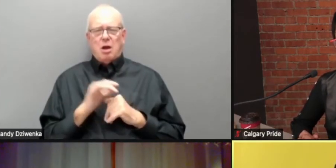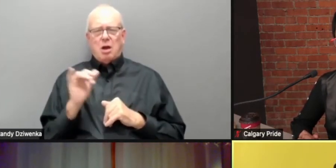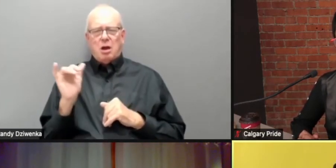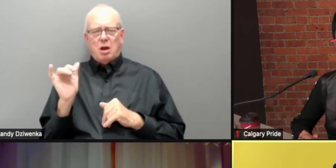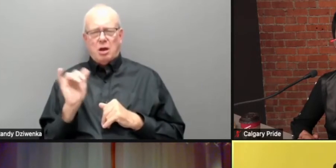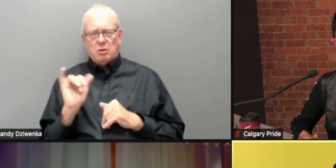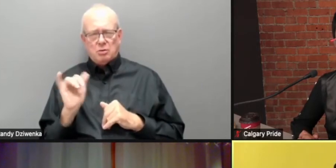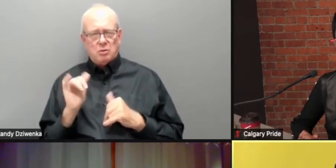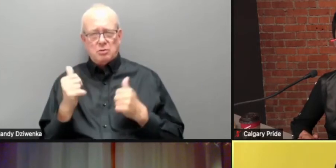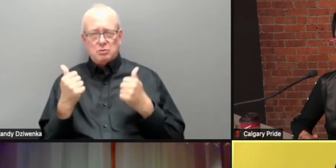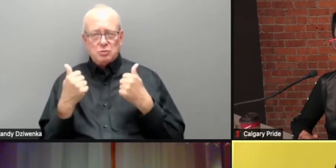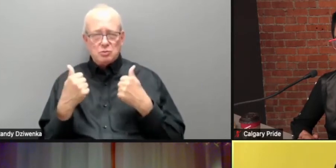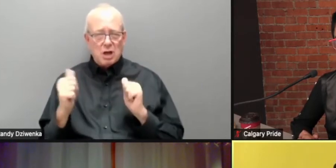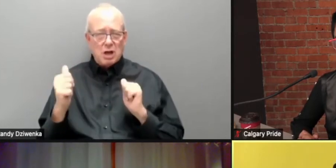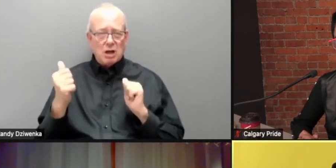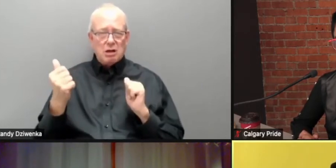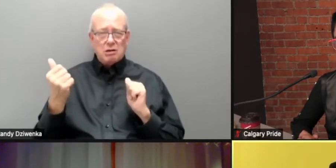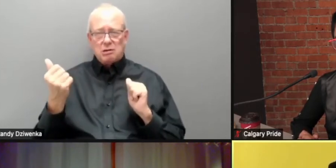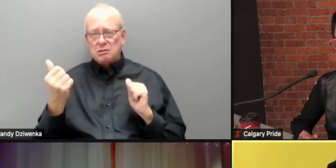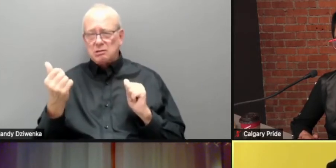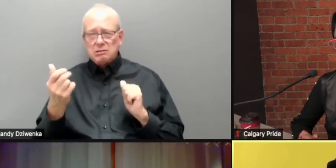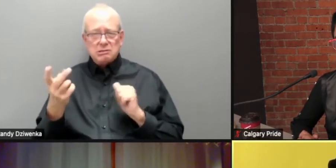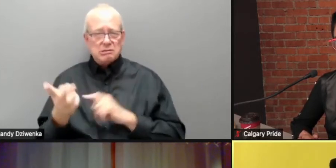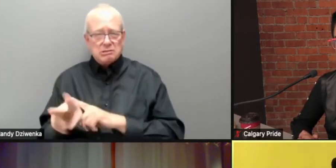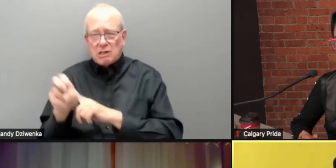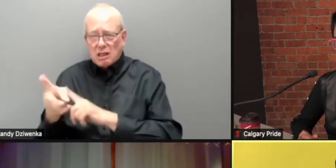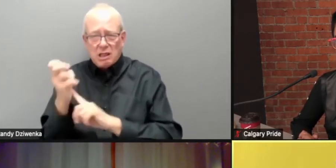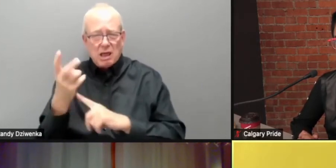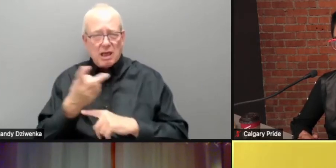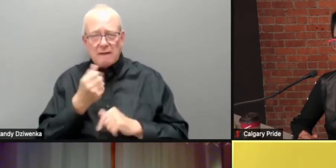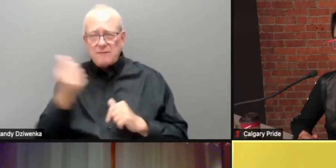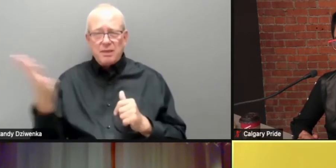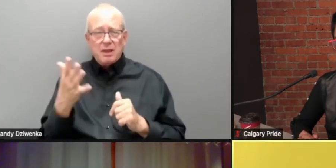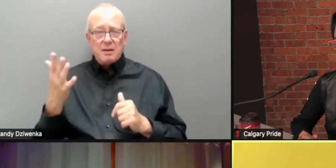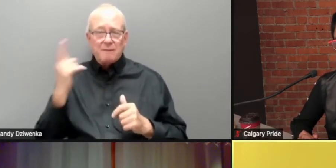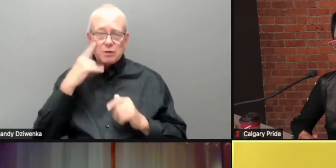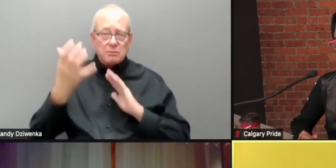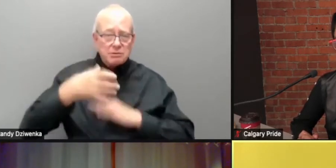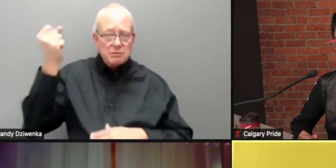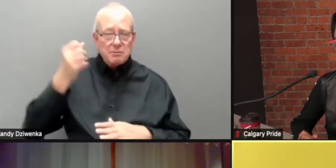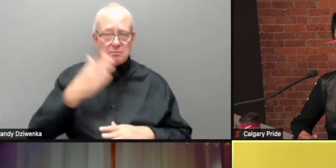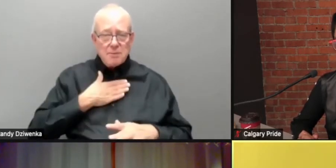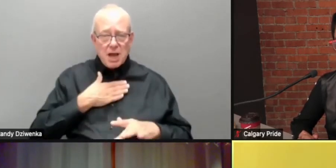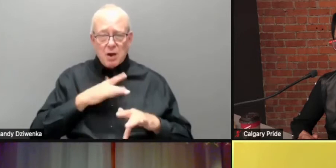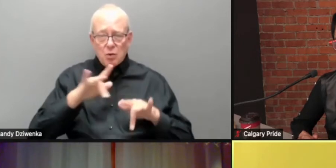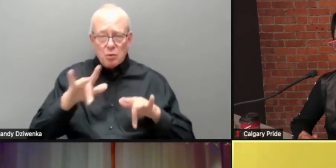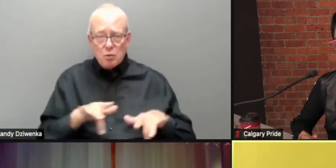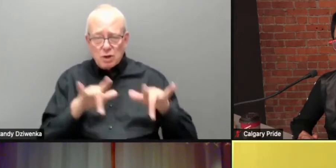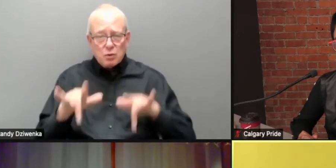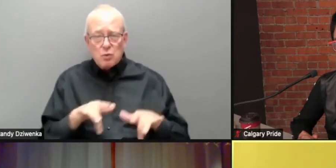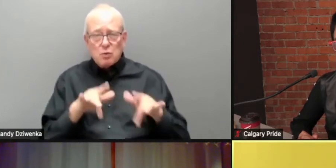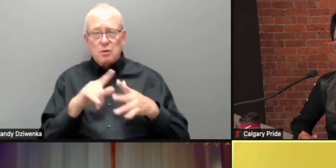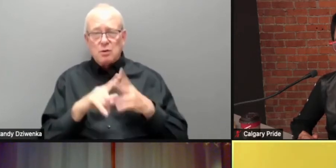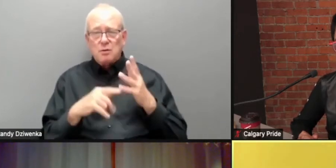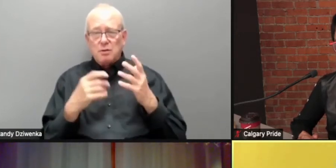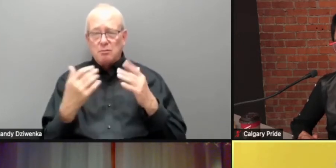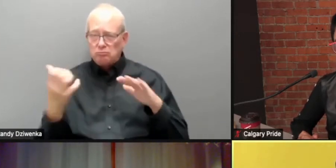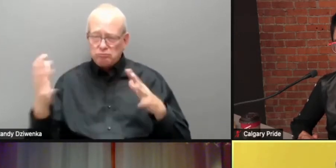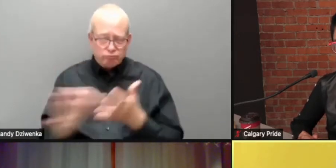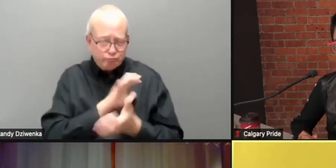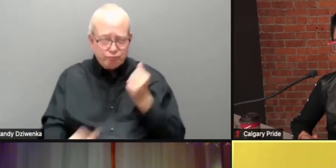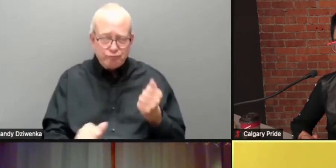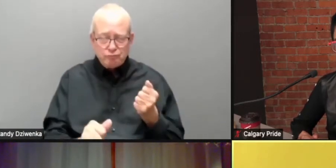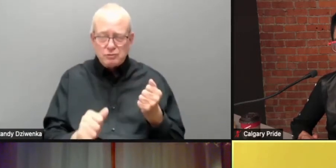burnt my albums. They didn't want me. They don't have any records of my school